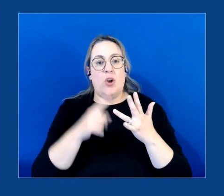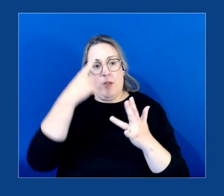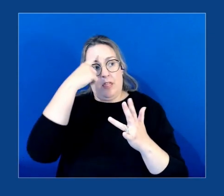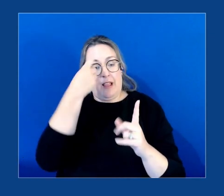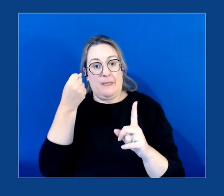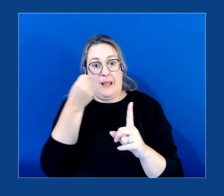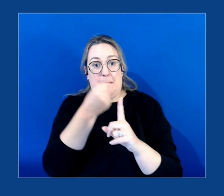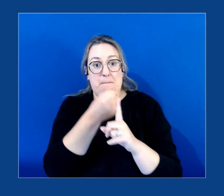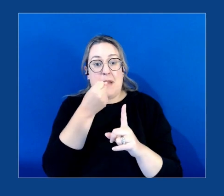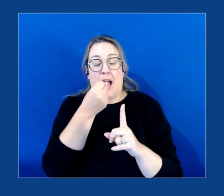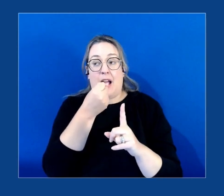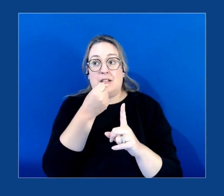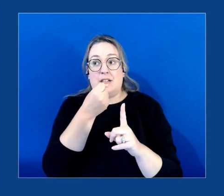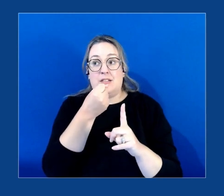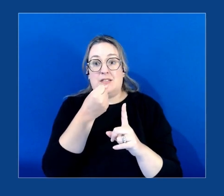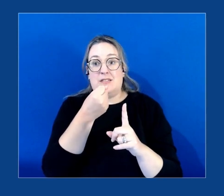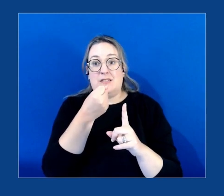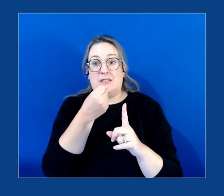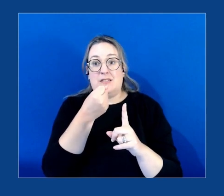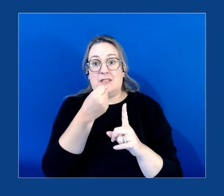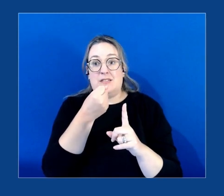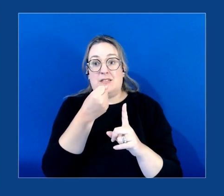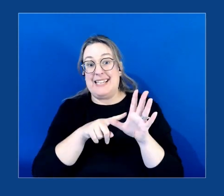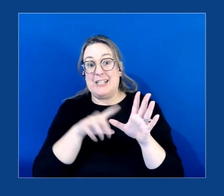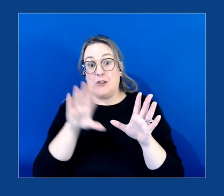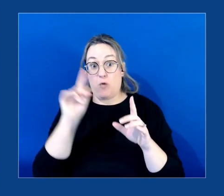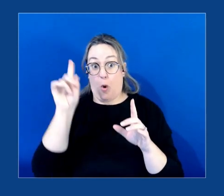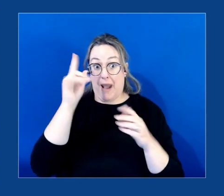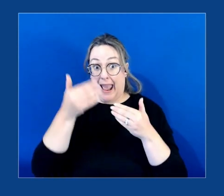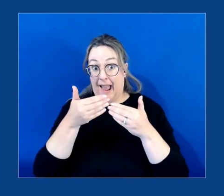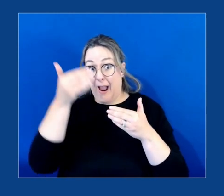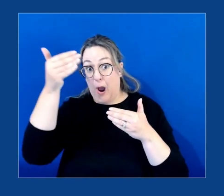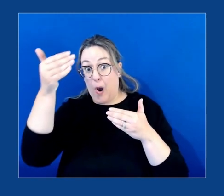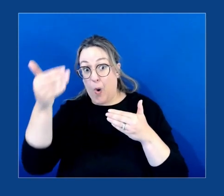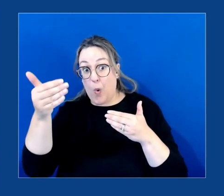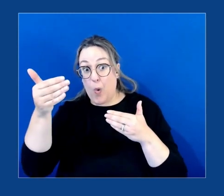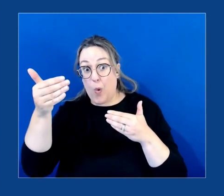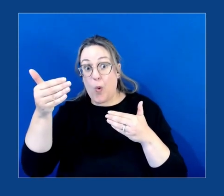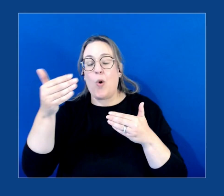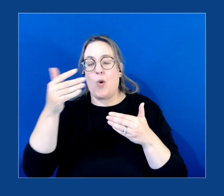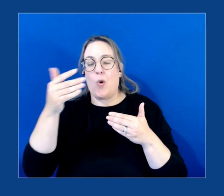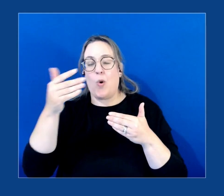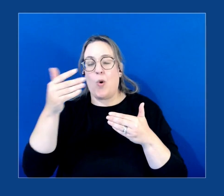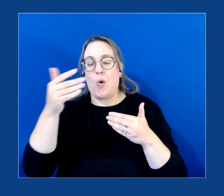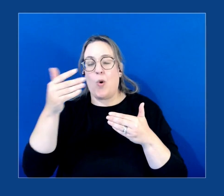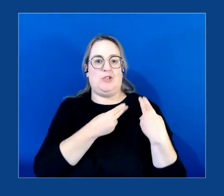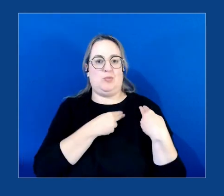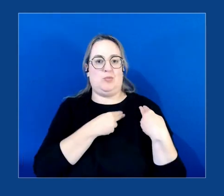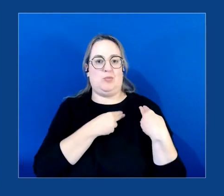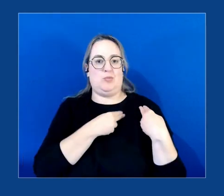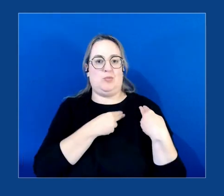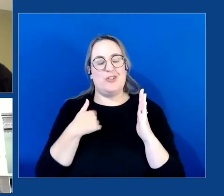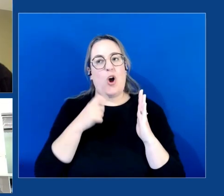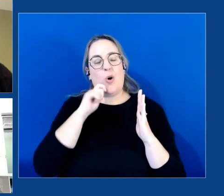or 50 years, I feel like this responsibility is extended. So I'll leave it there and thank you very